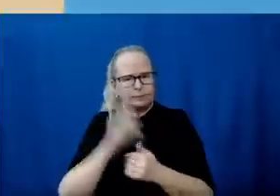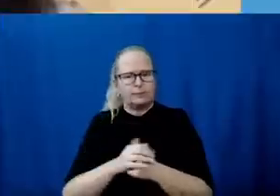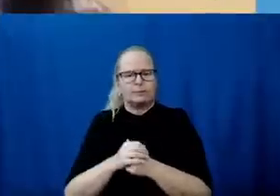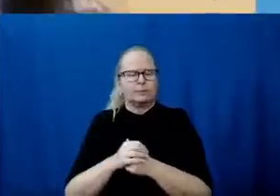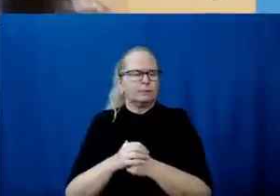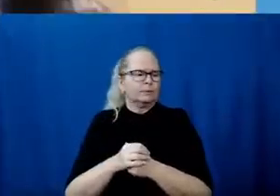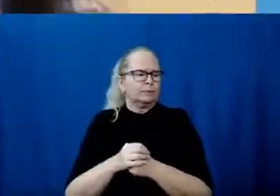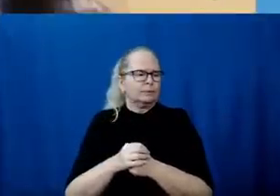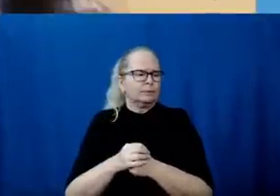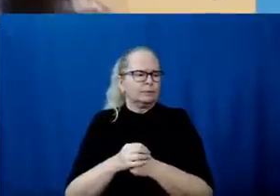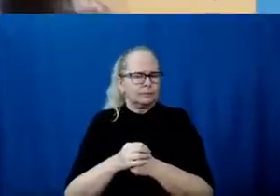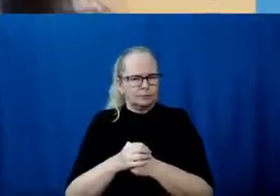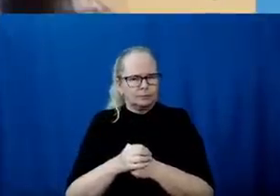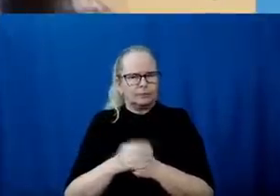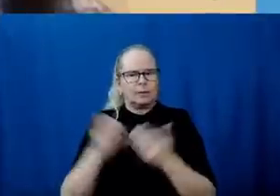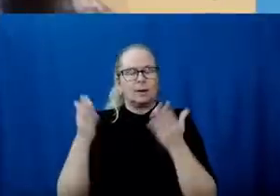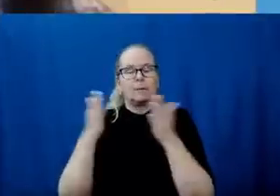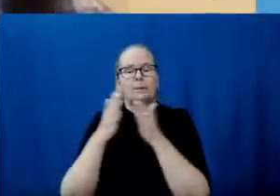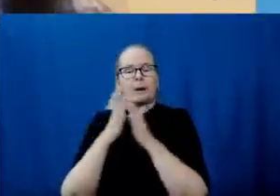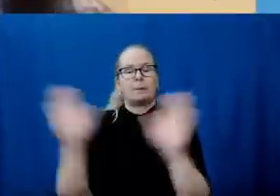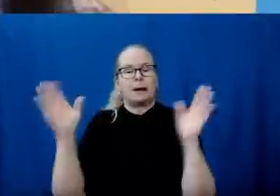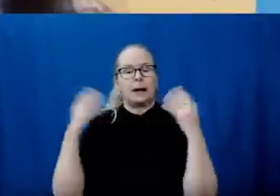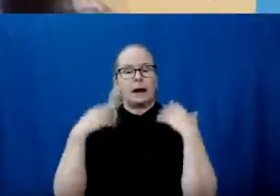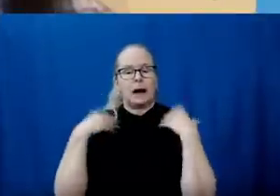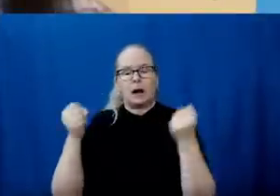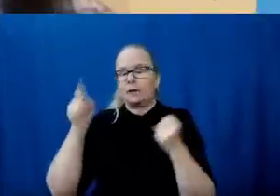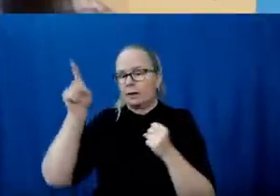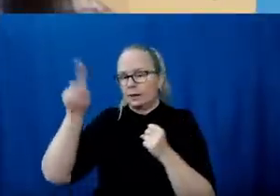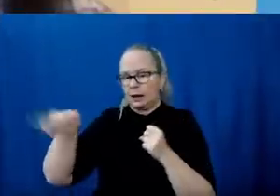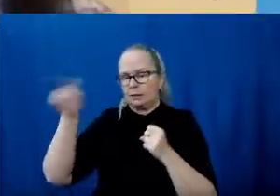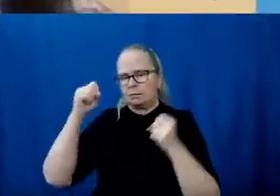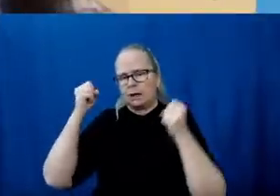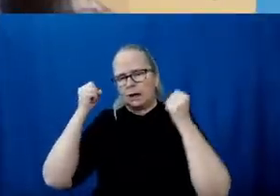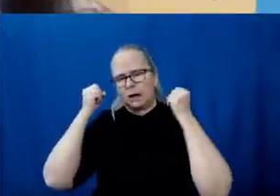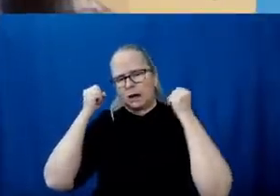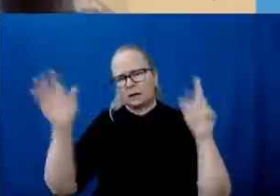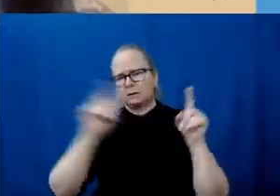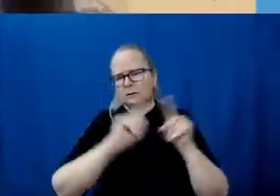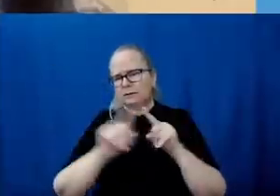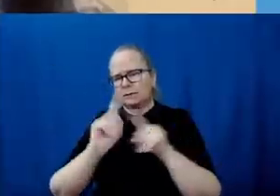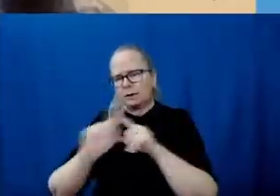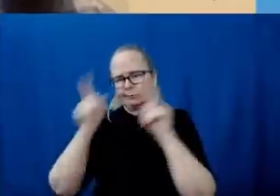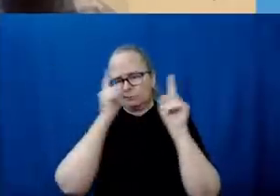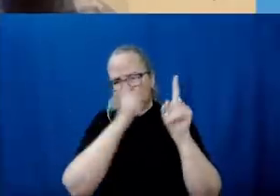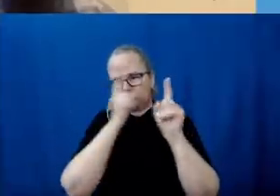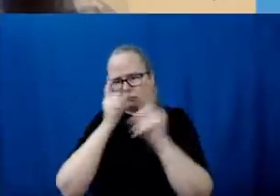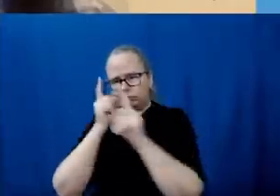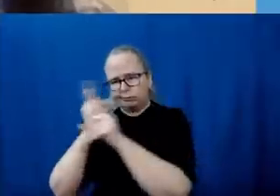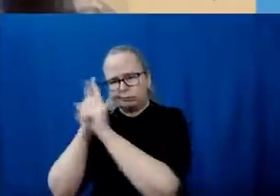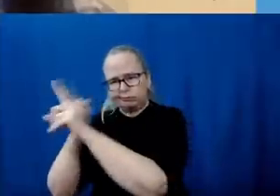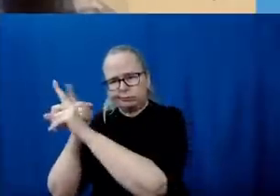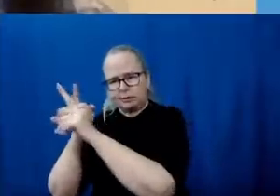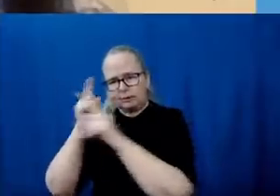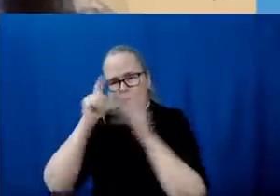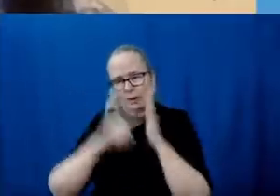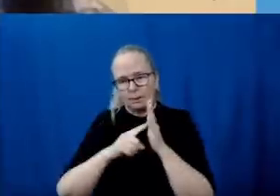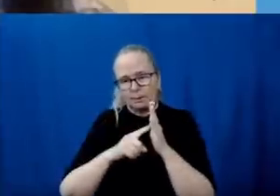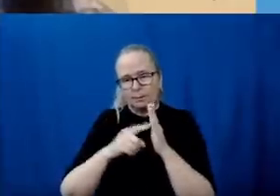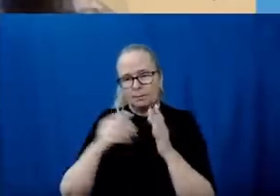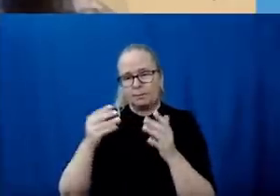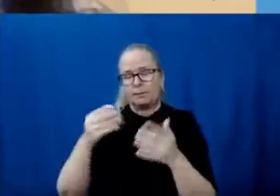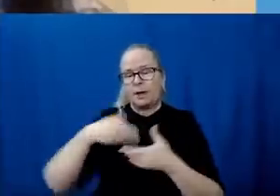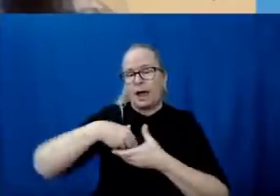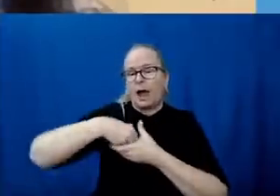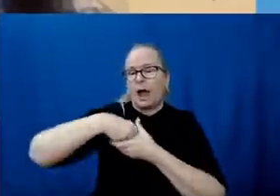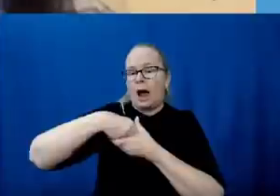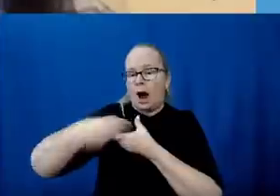Yeah, maybe I'll just start though. From a public health perspective, there's many, many, many different targets, and they're really dependent on